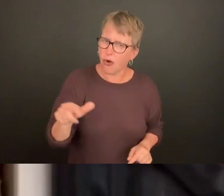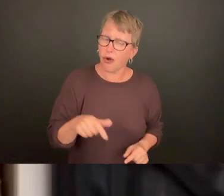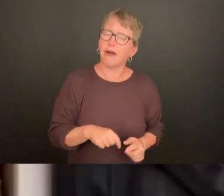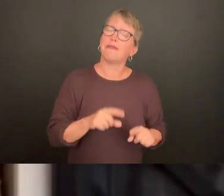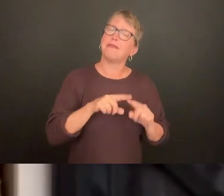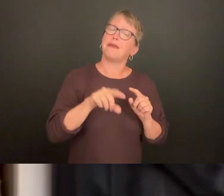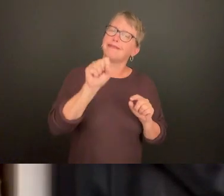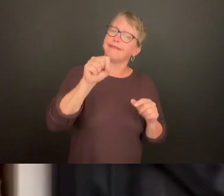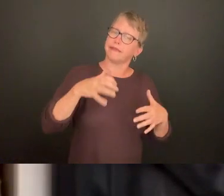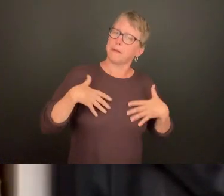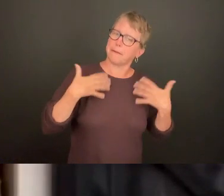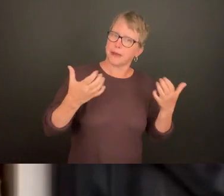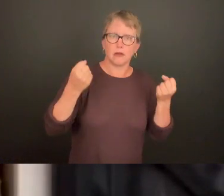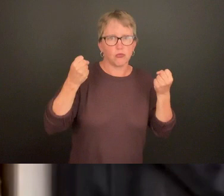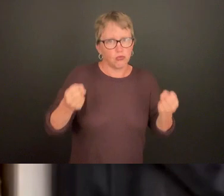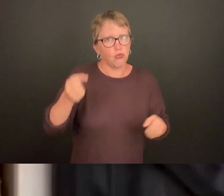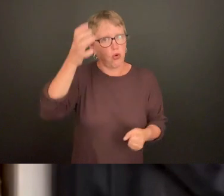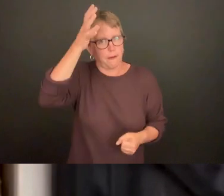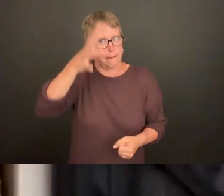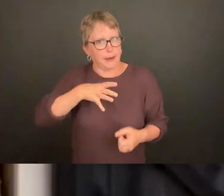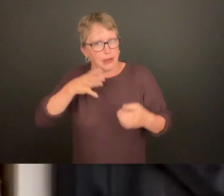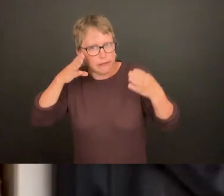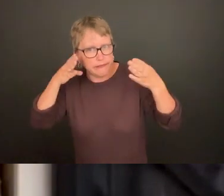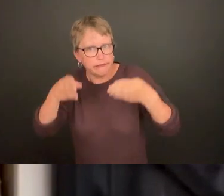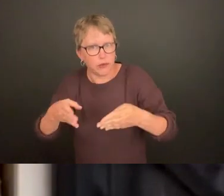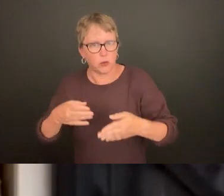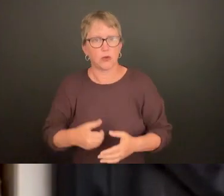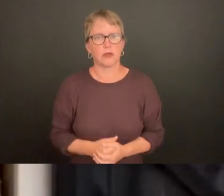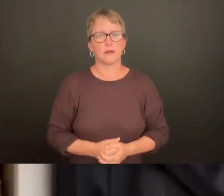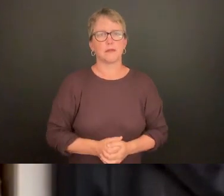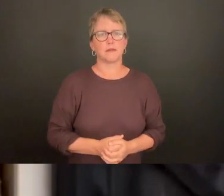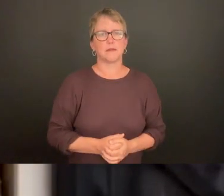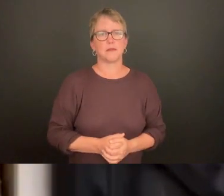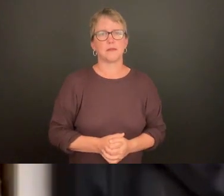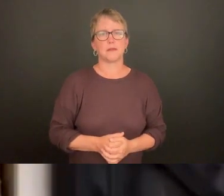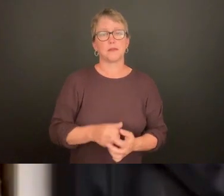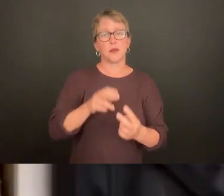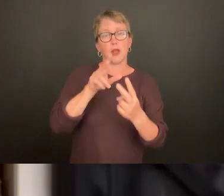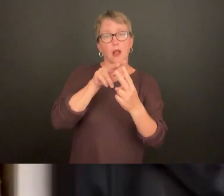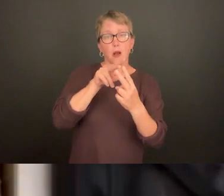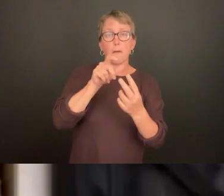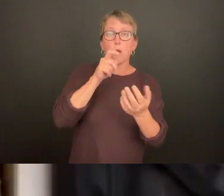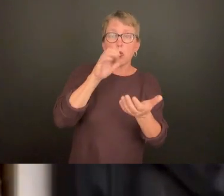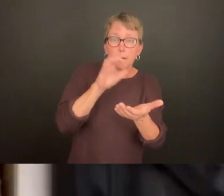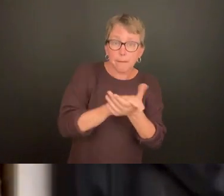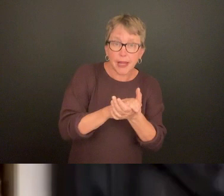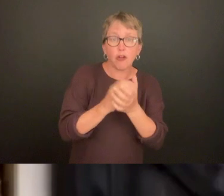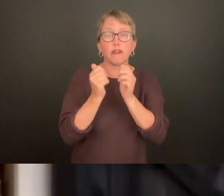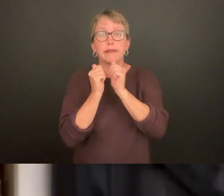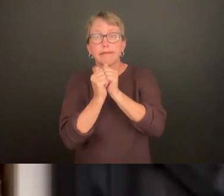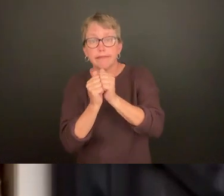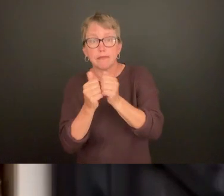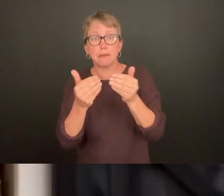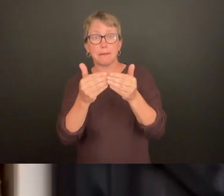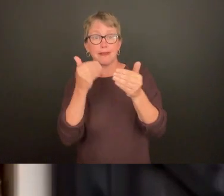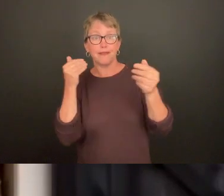time, then they had the injury, they said that one, there wasn't very much opportunity to have